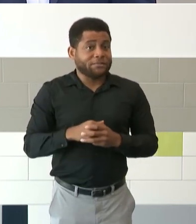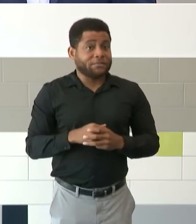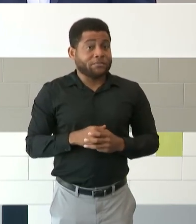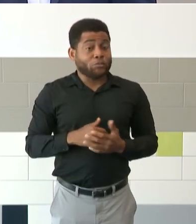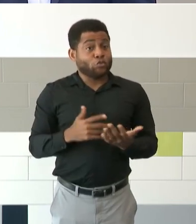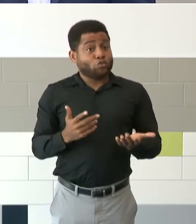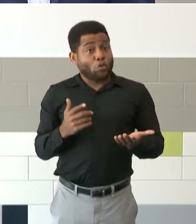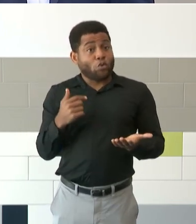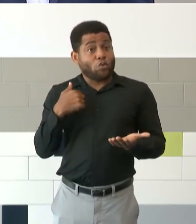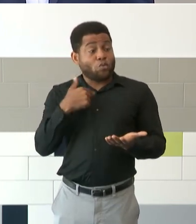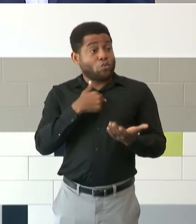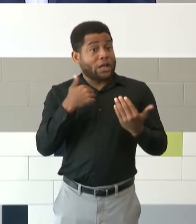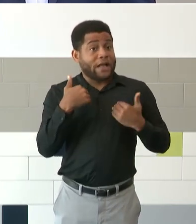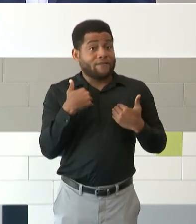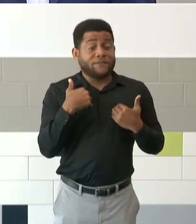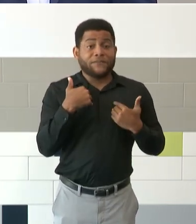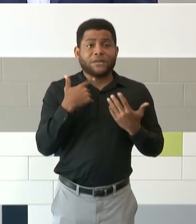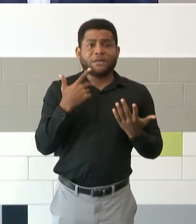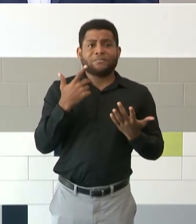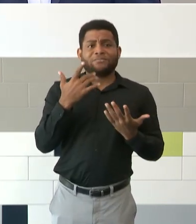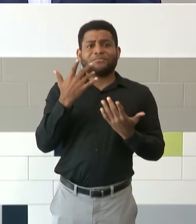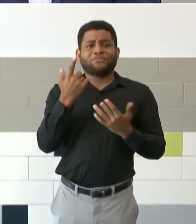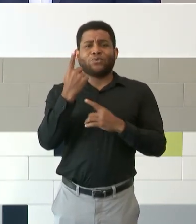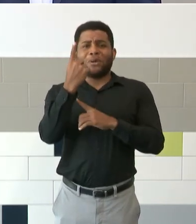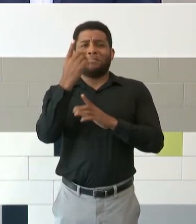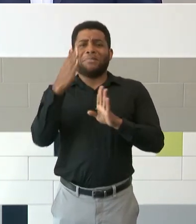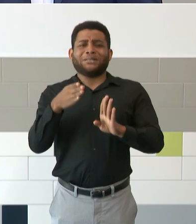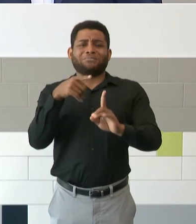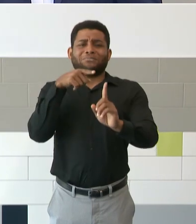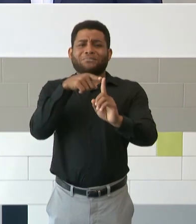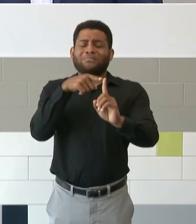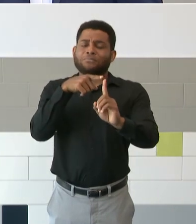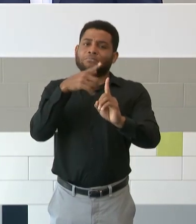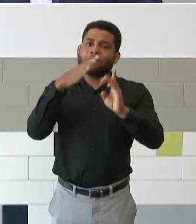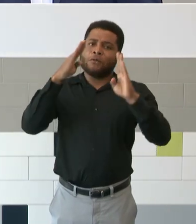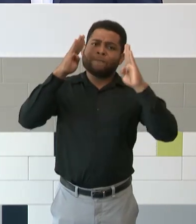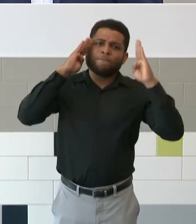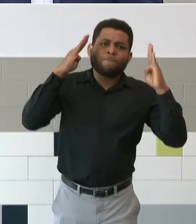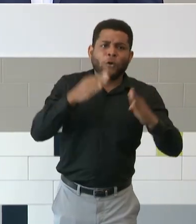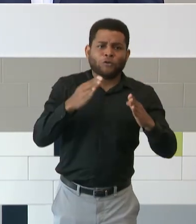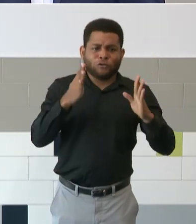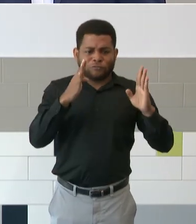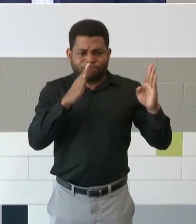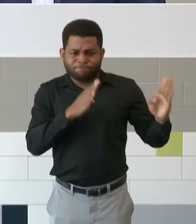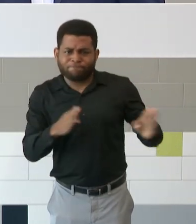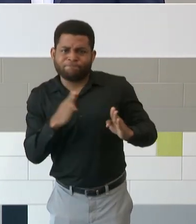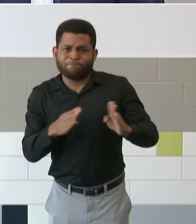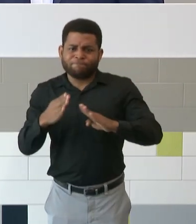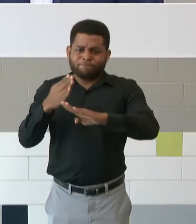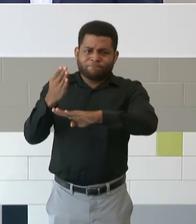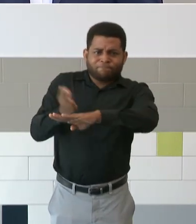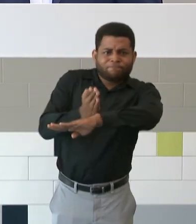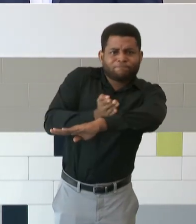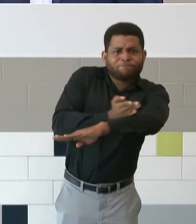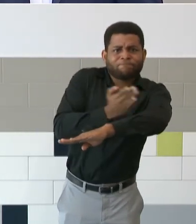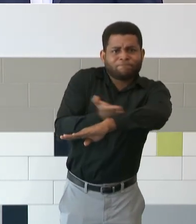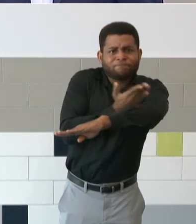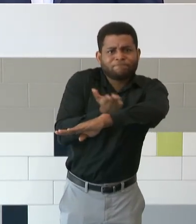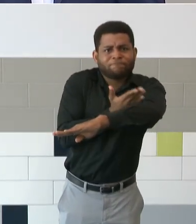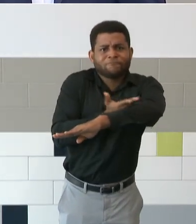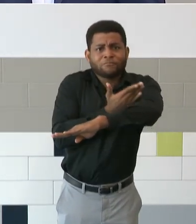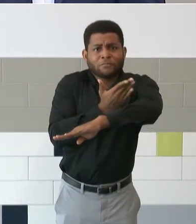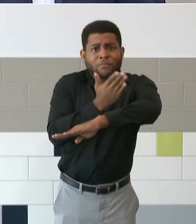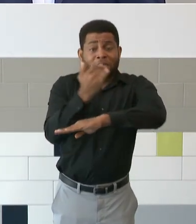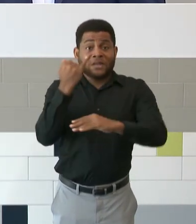is nobody more focused on making sure, and any productive suggestions that the members of the council